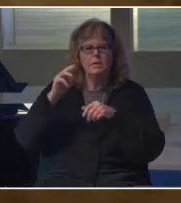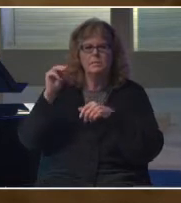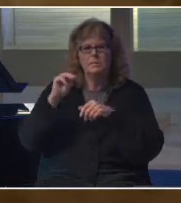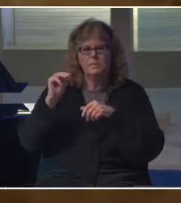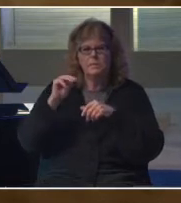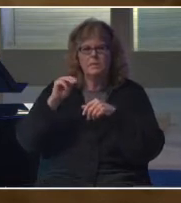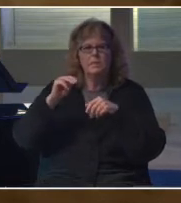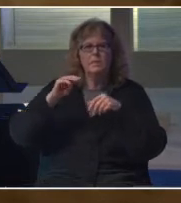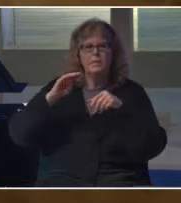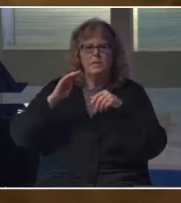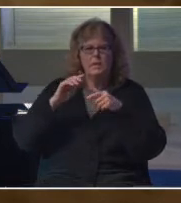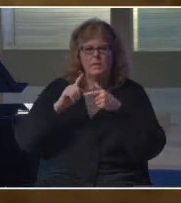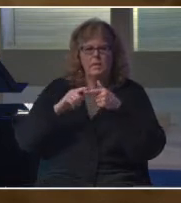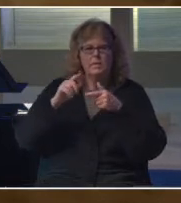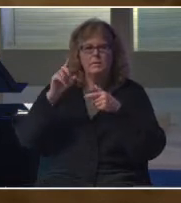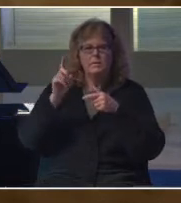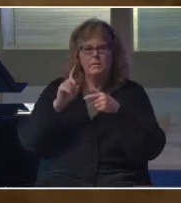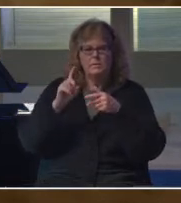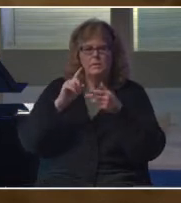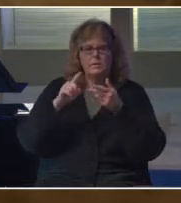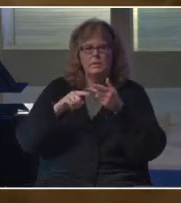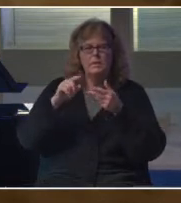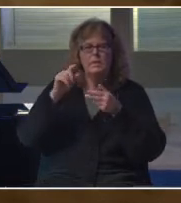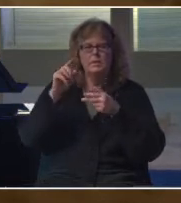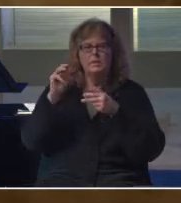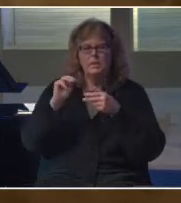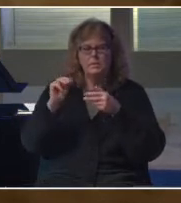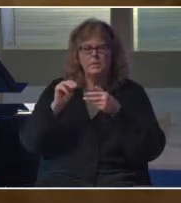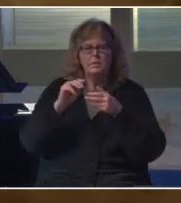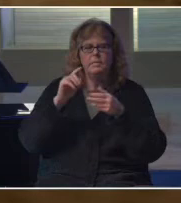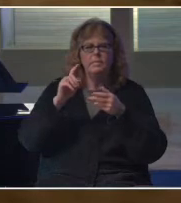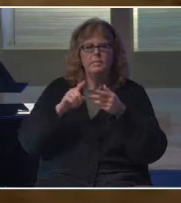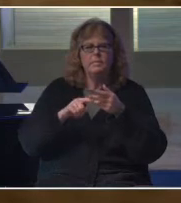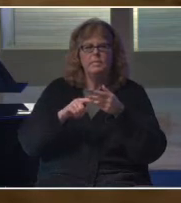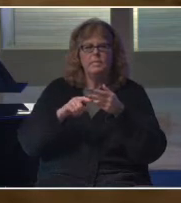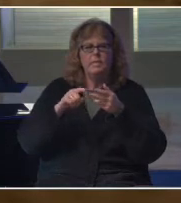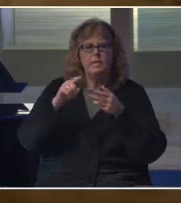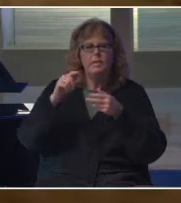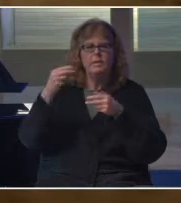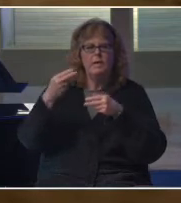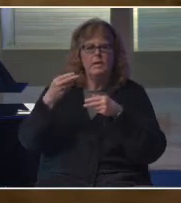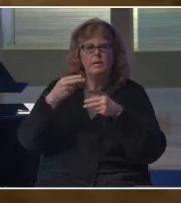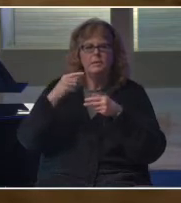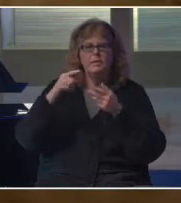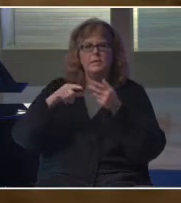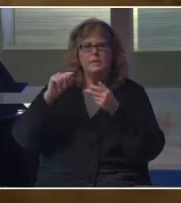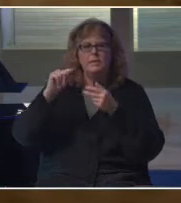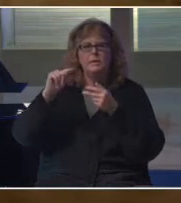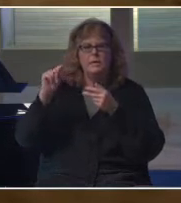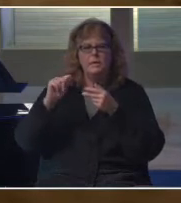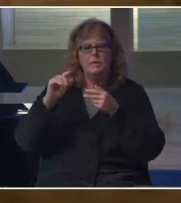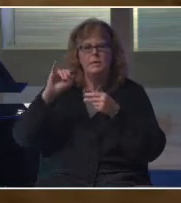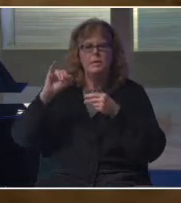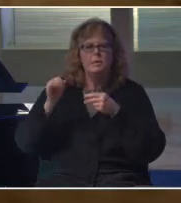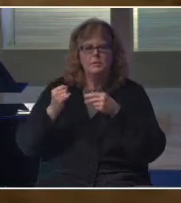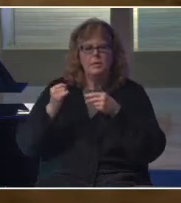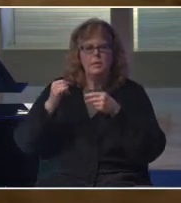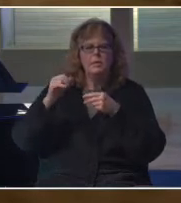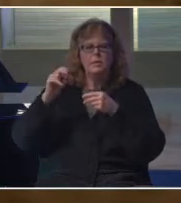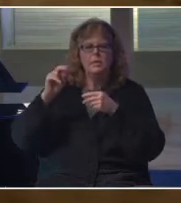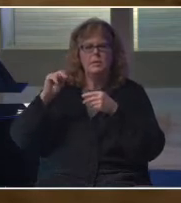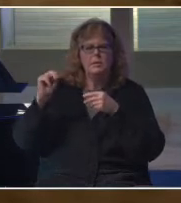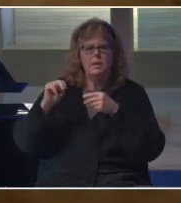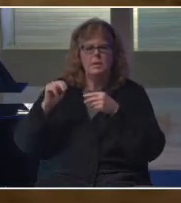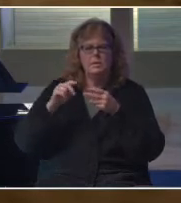Mibsam, and Mibshah, and Duma, and Masah, Hadah, and Tima, Jetur,